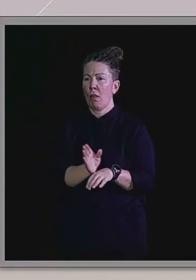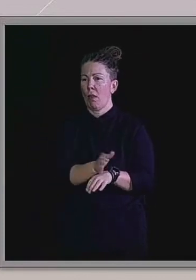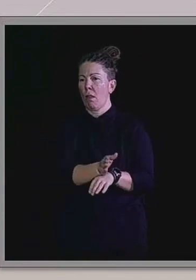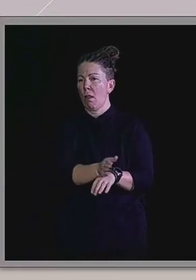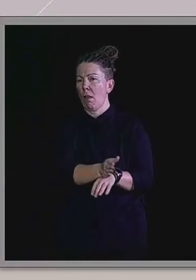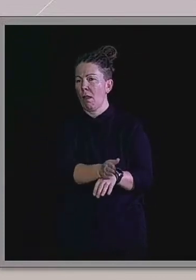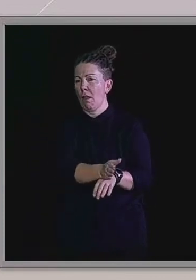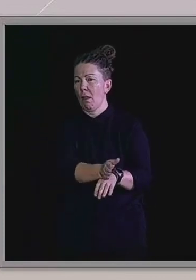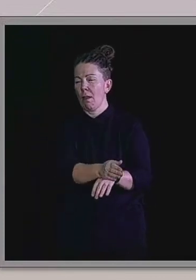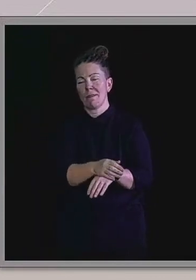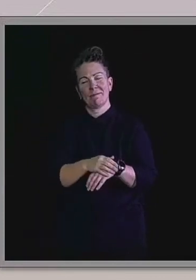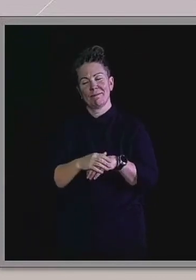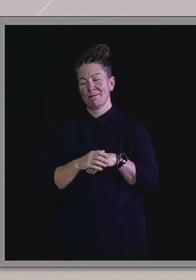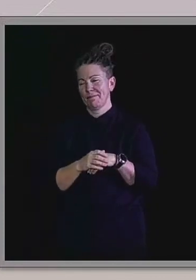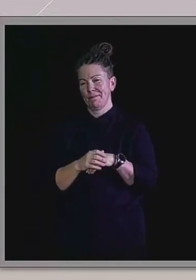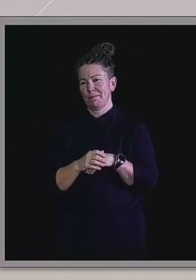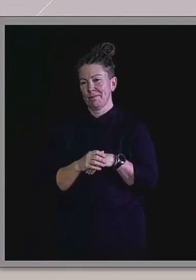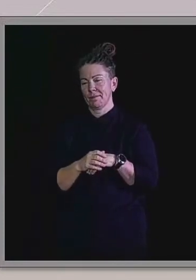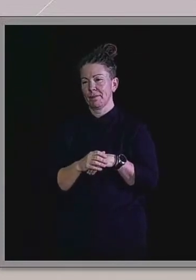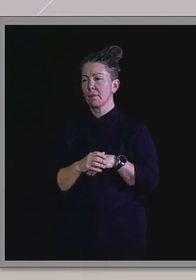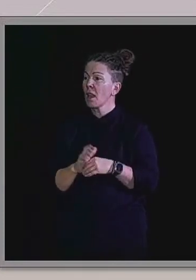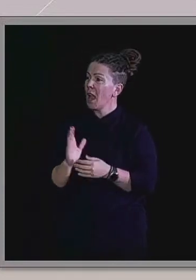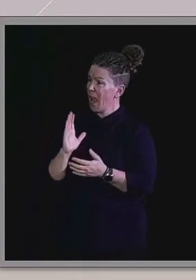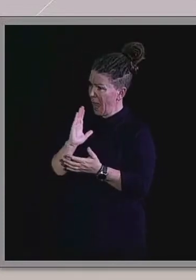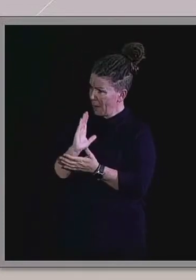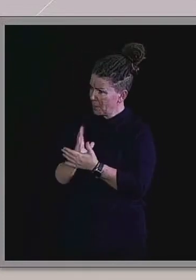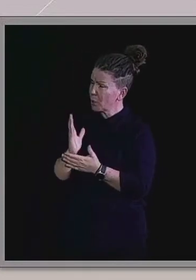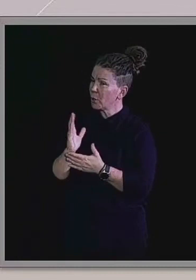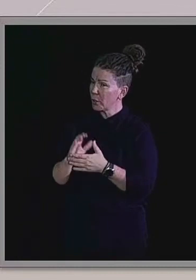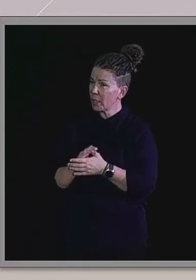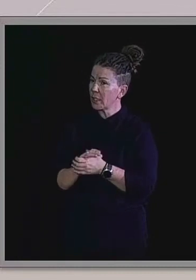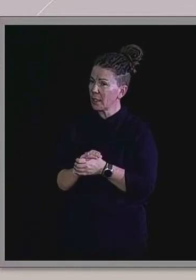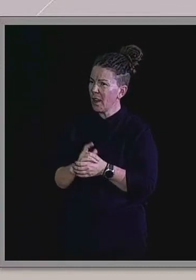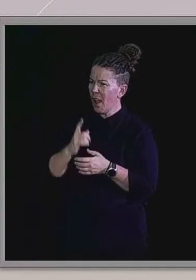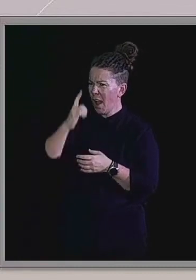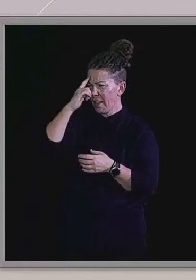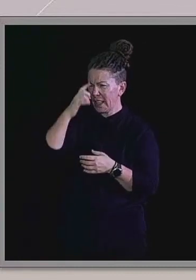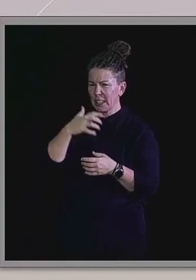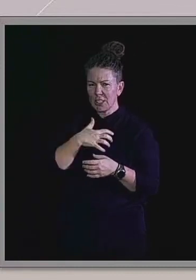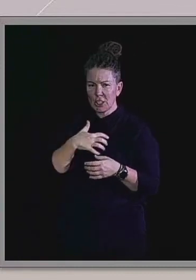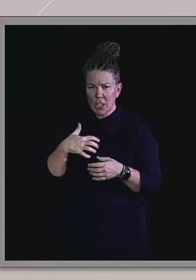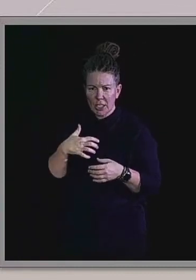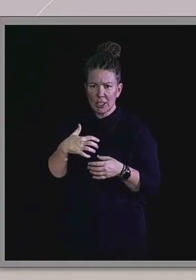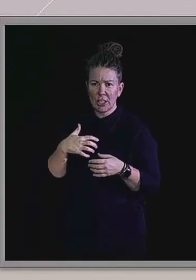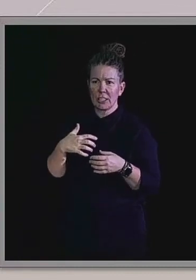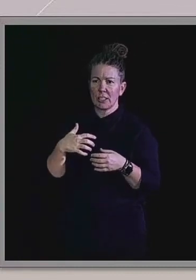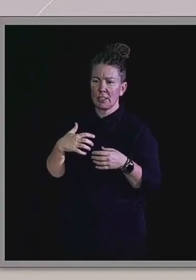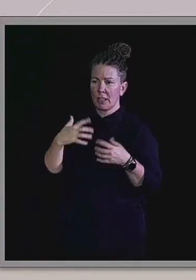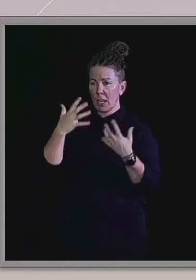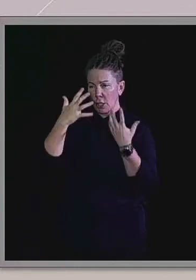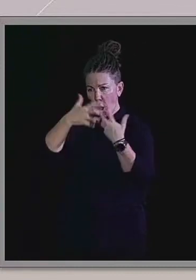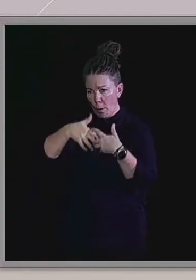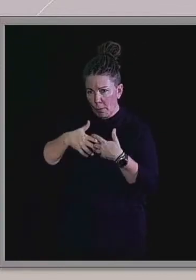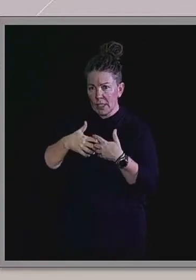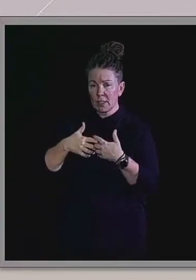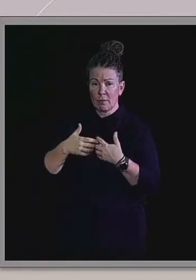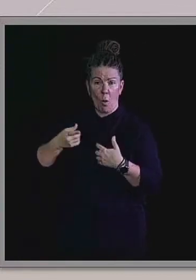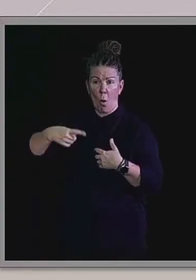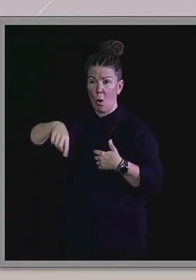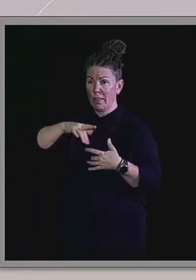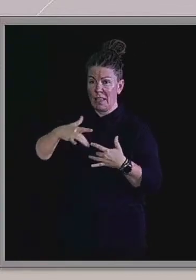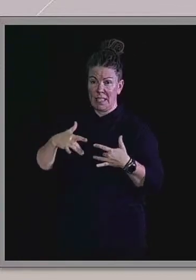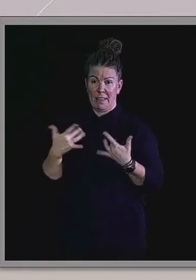over in this process. Yeah, absolutely. And I think it's a challenging and complex question for the state and everyone living here,